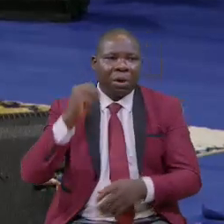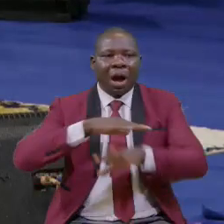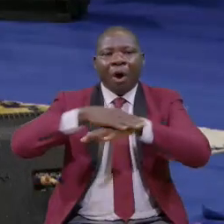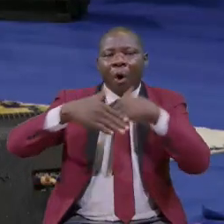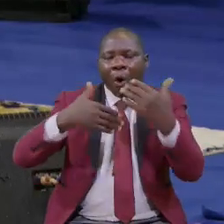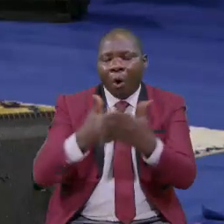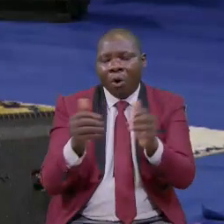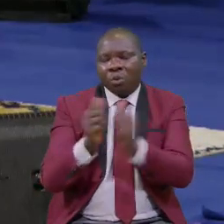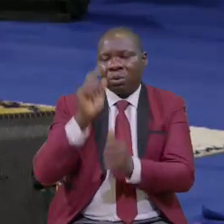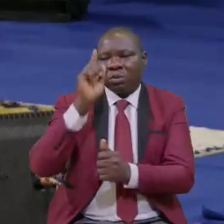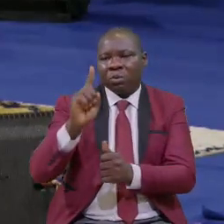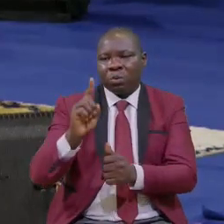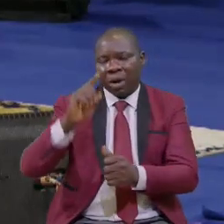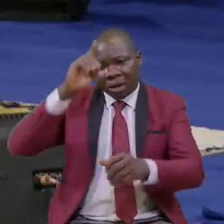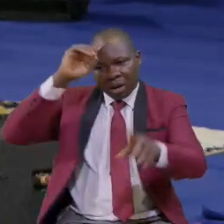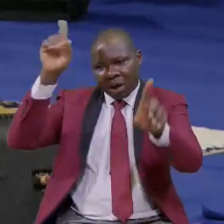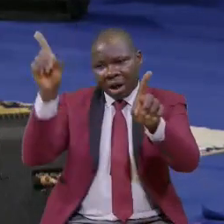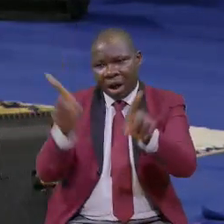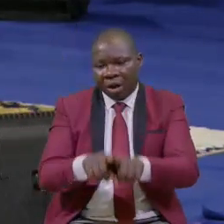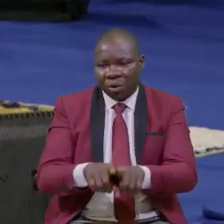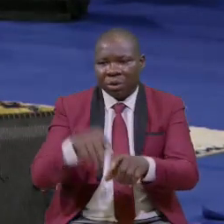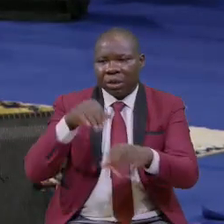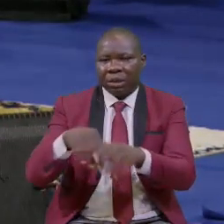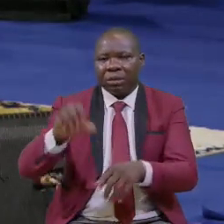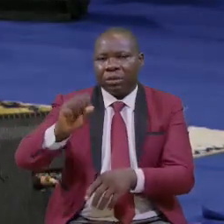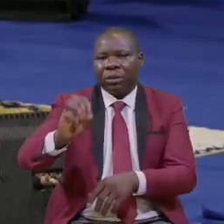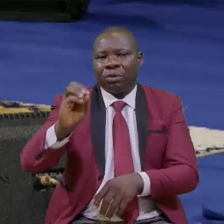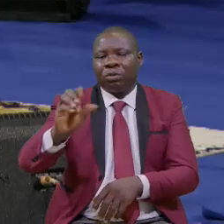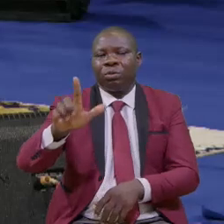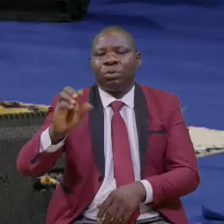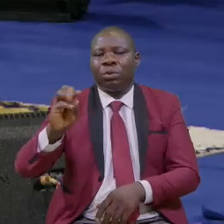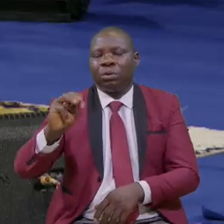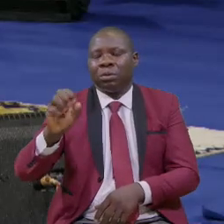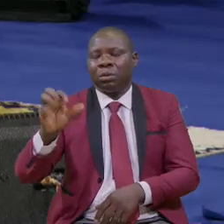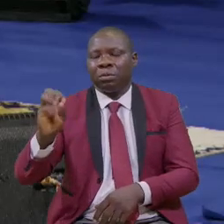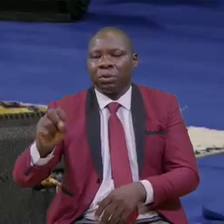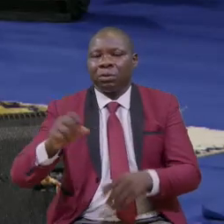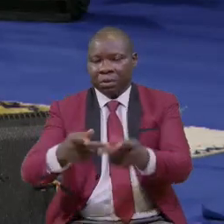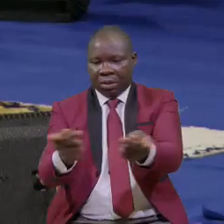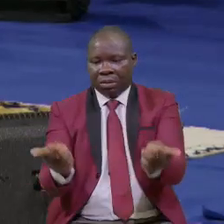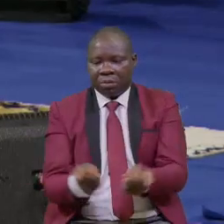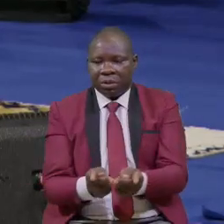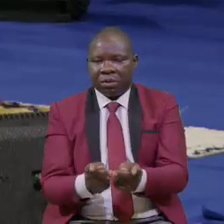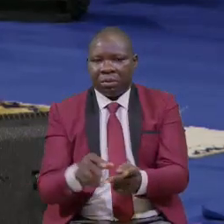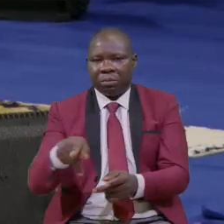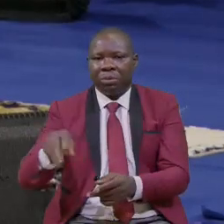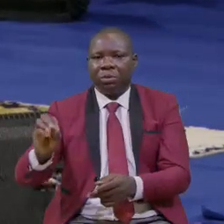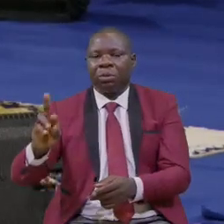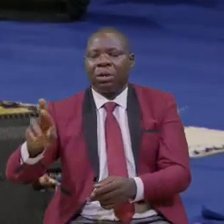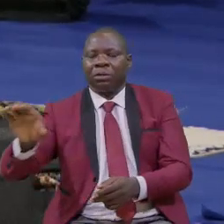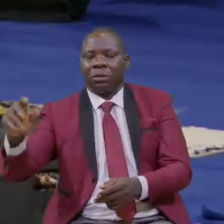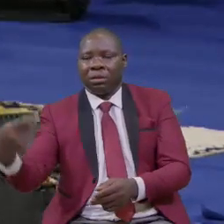with one accord in Solomon's porch. Look at verse 15. In